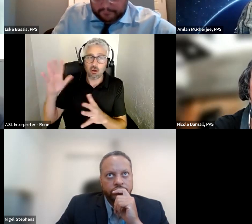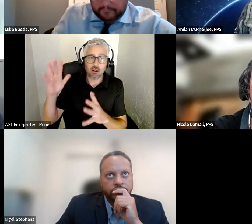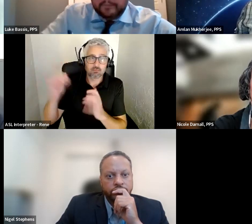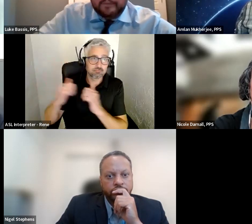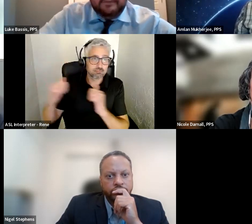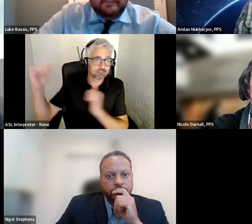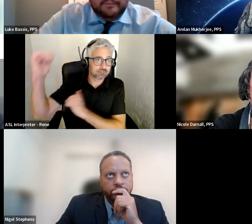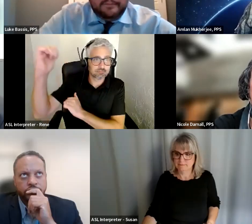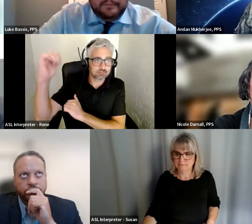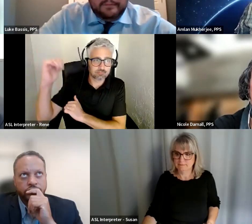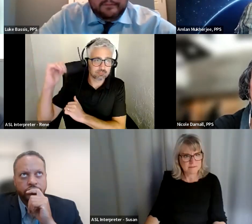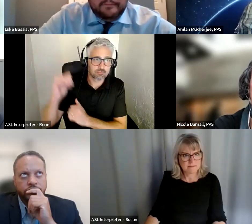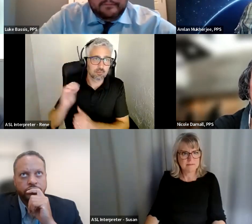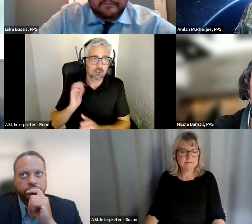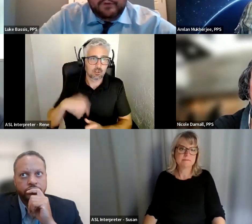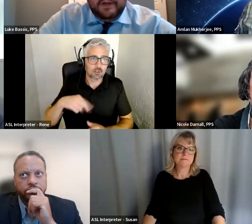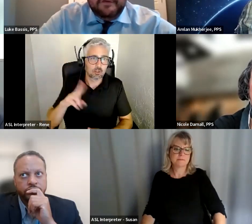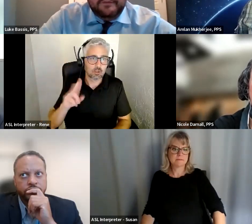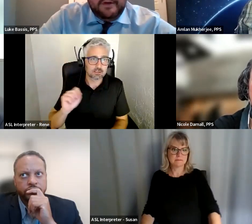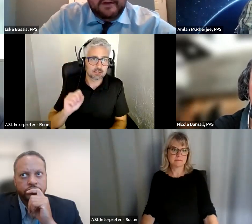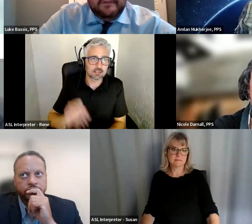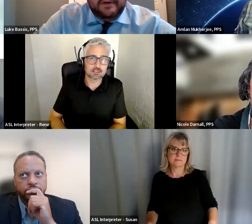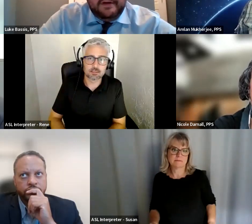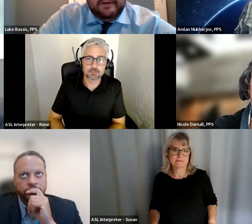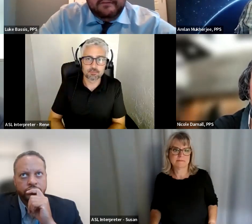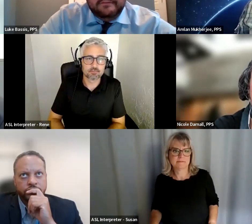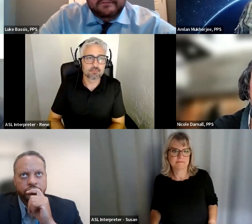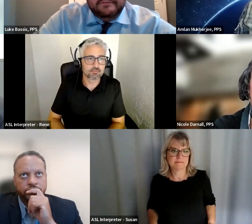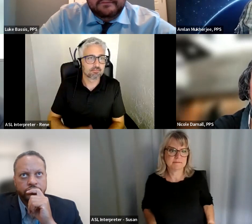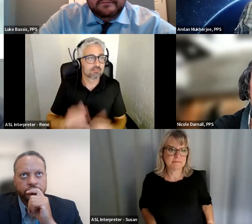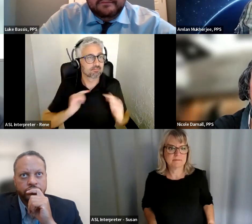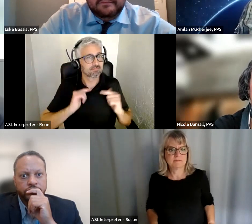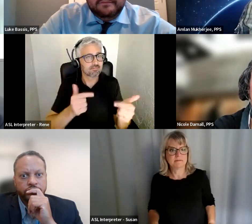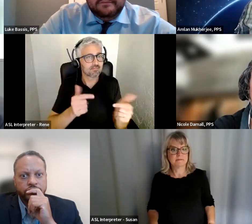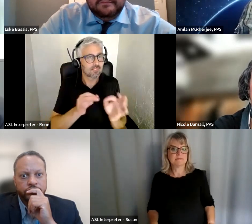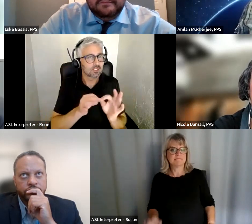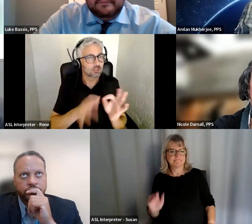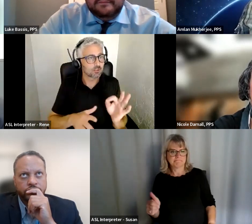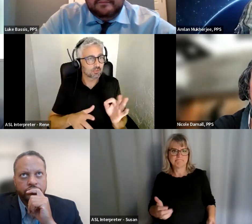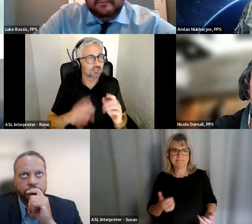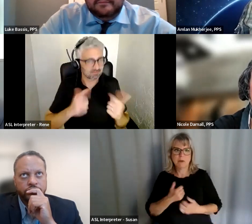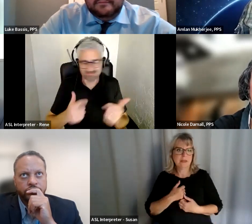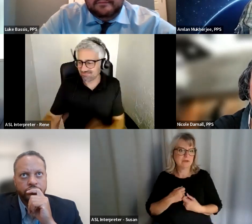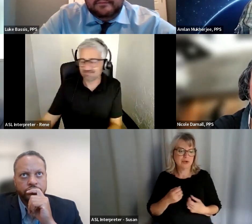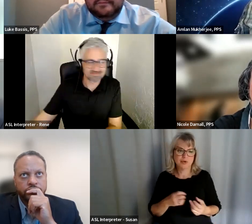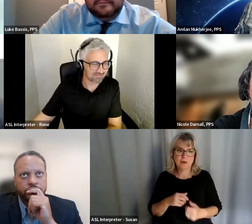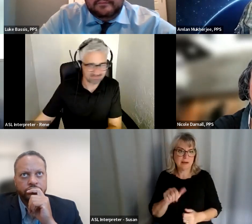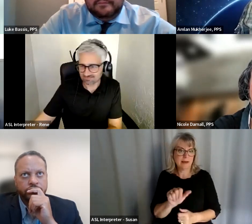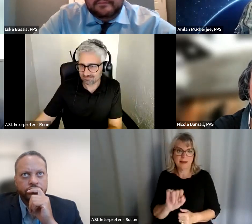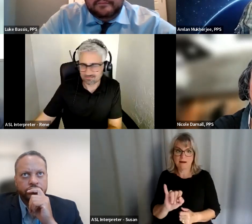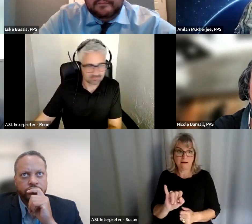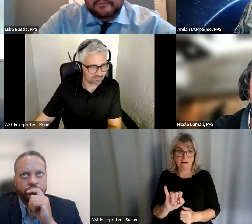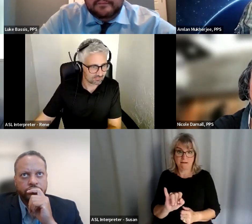Would love to. I think that's a great idea. And artificial intelligence is something that shouldn't